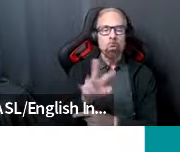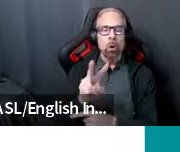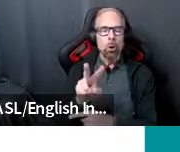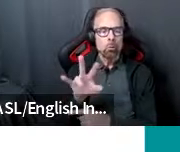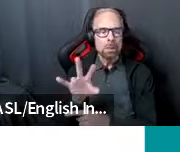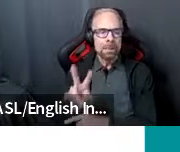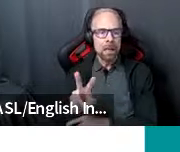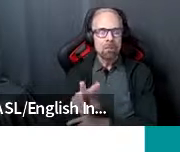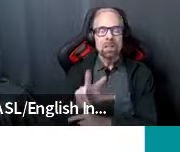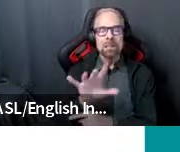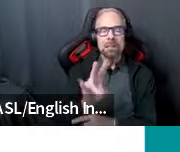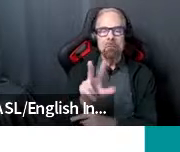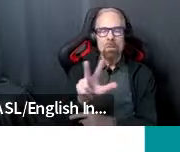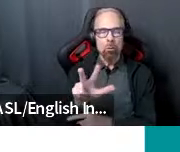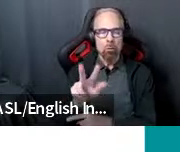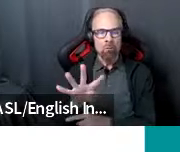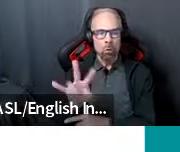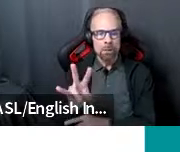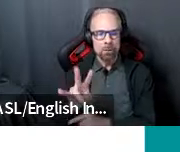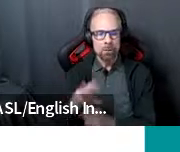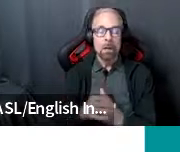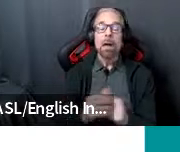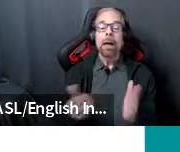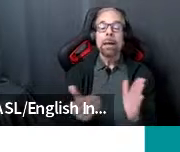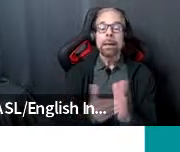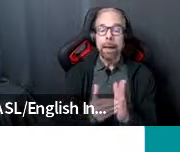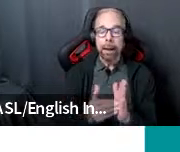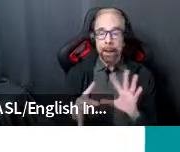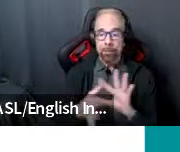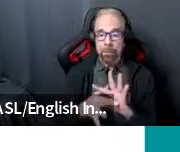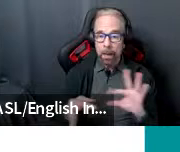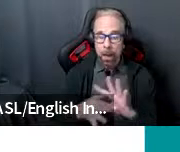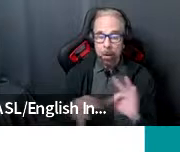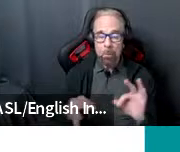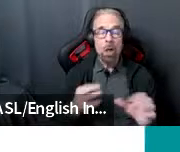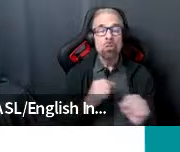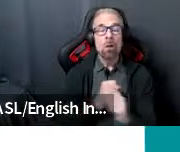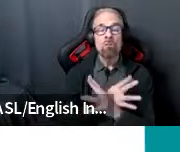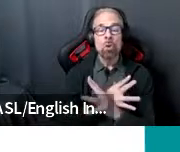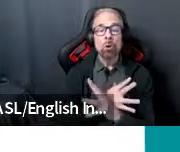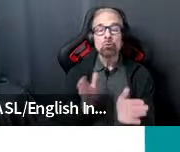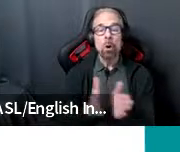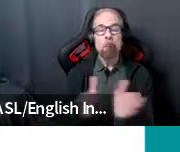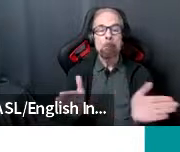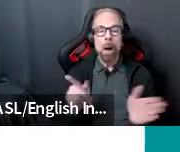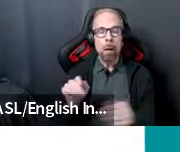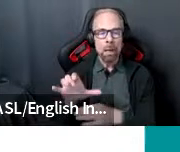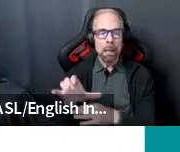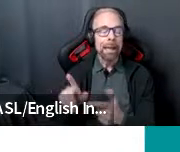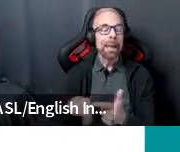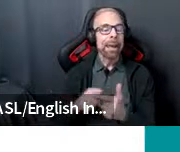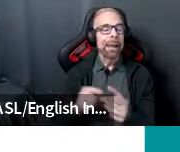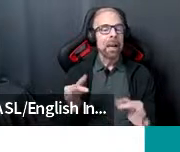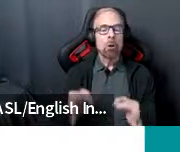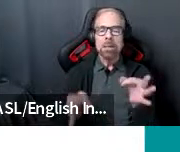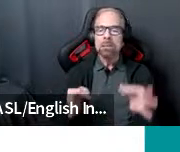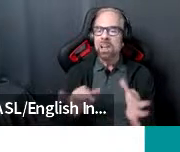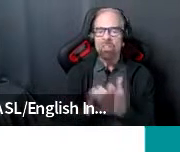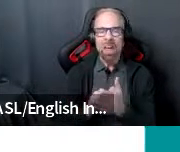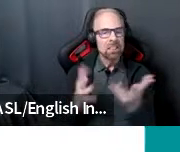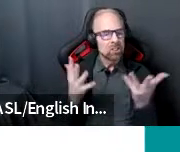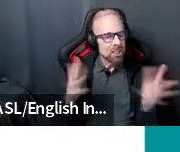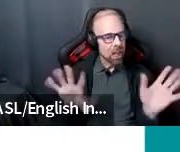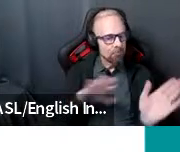427-7347. And once again, the comments at the virtual public hearings are done, so can't do that.